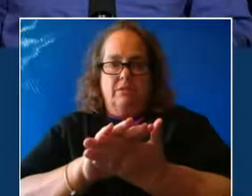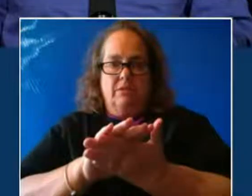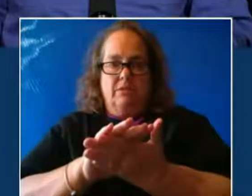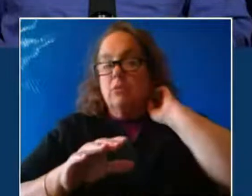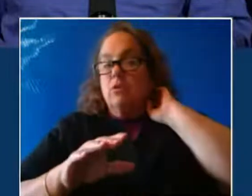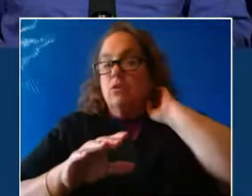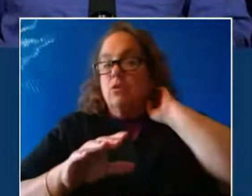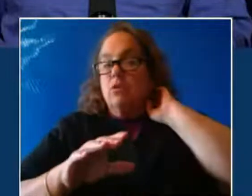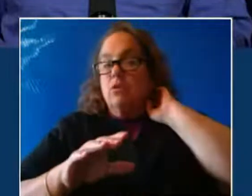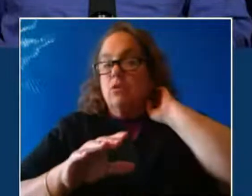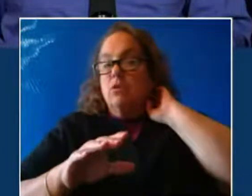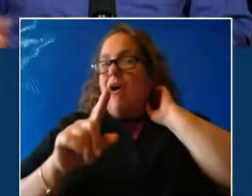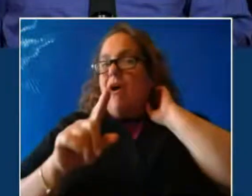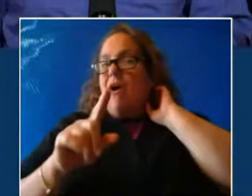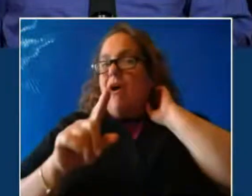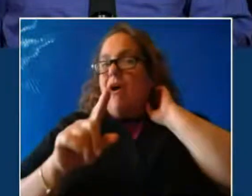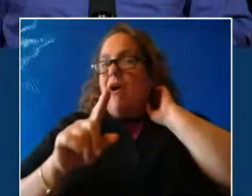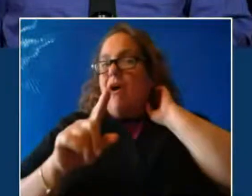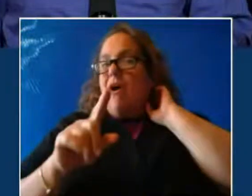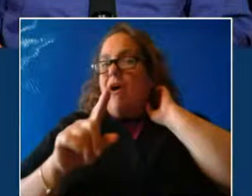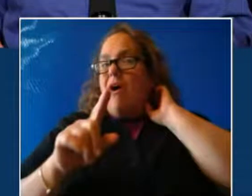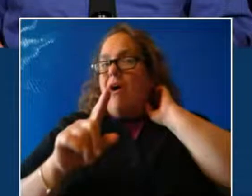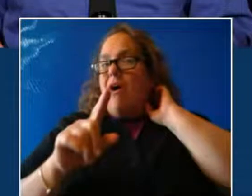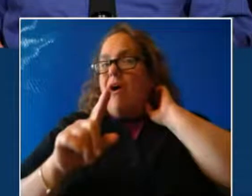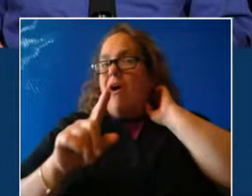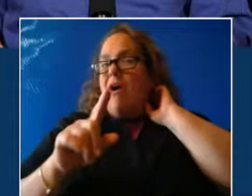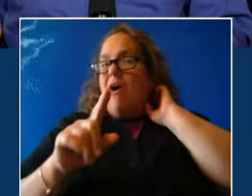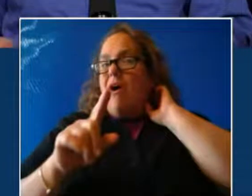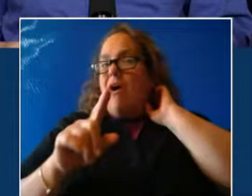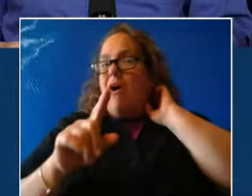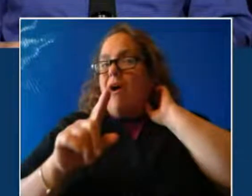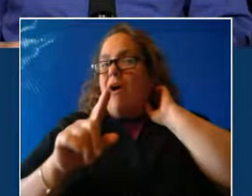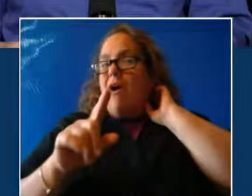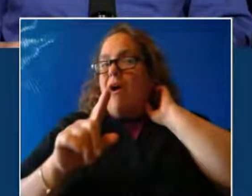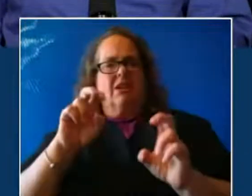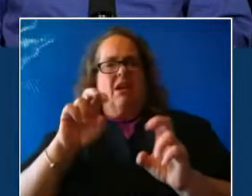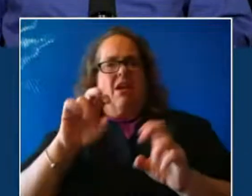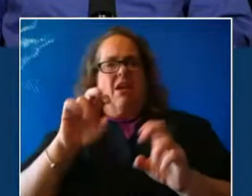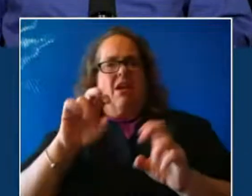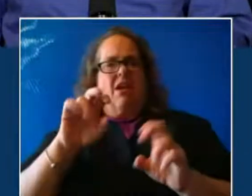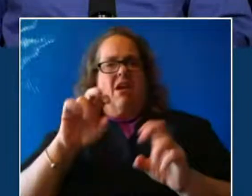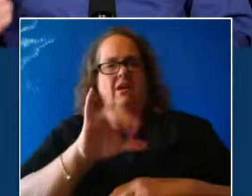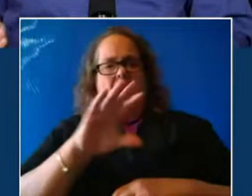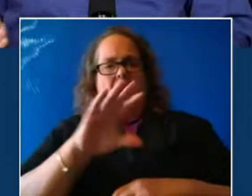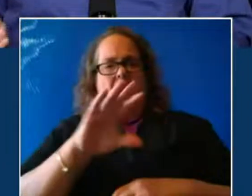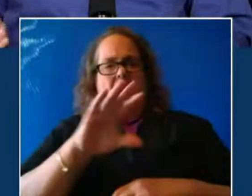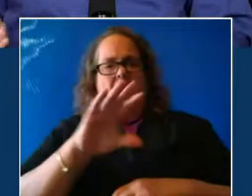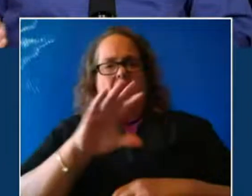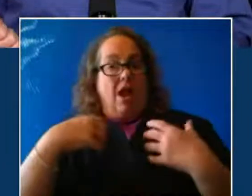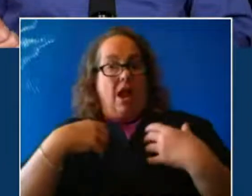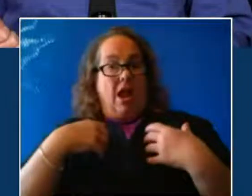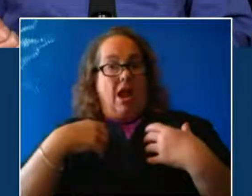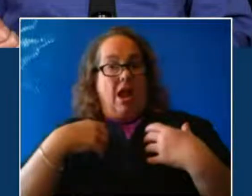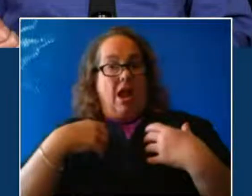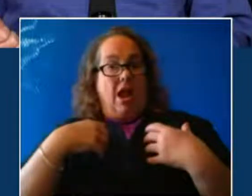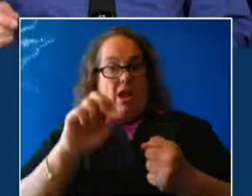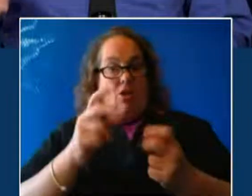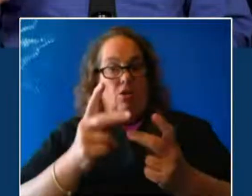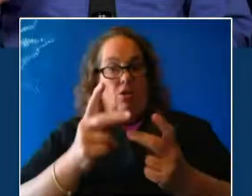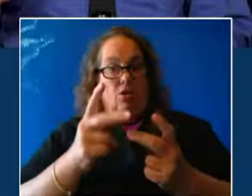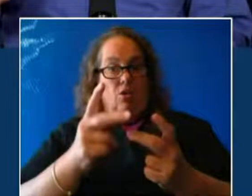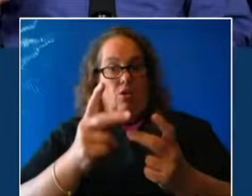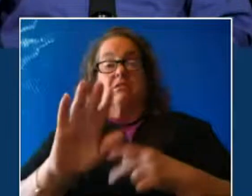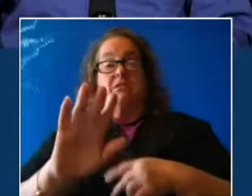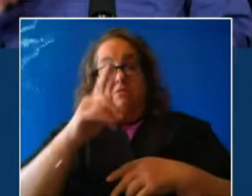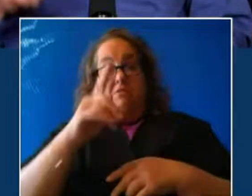where there are unique characteristics with additional guidance. These are for healthcare facilities. Now, for healthcare facilities, please note